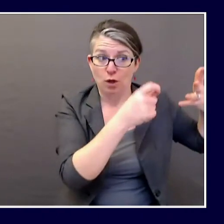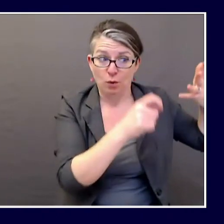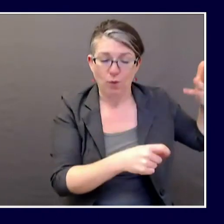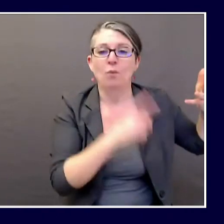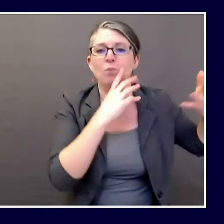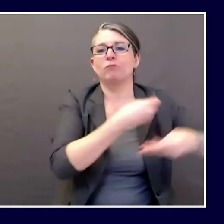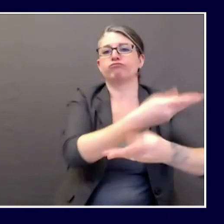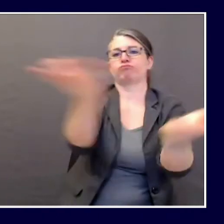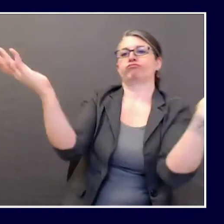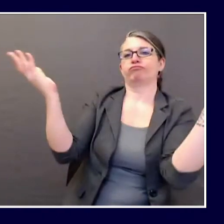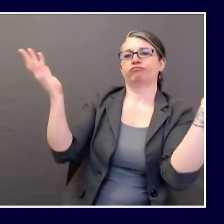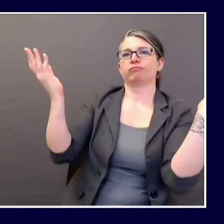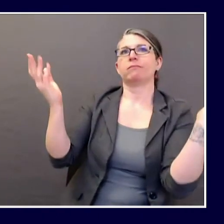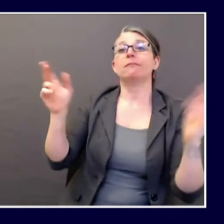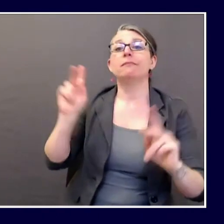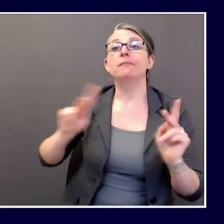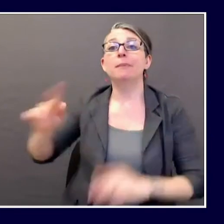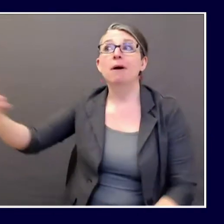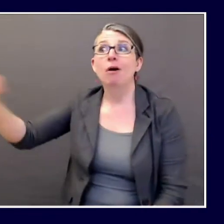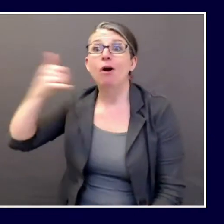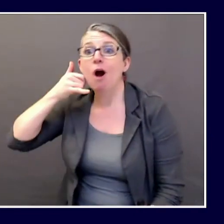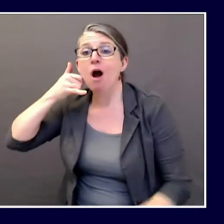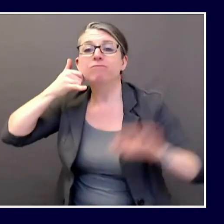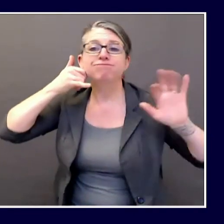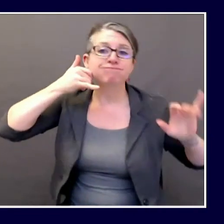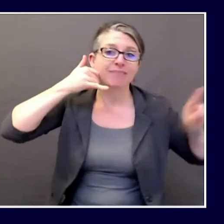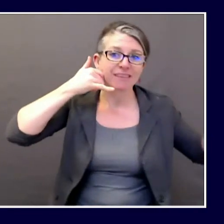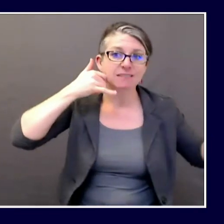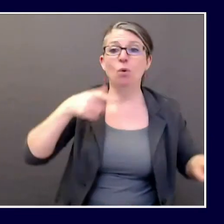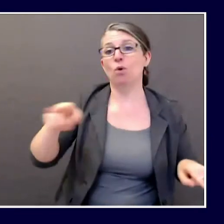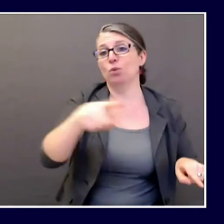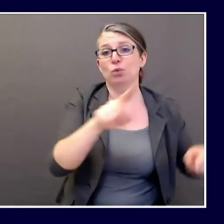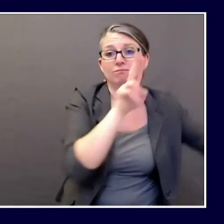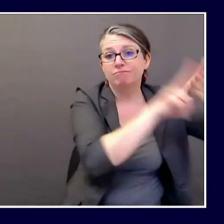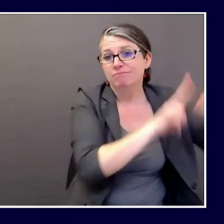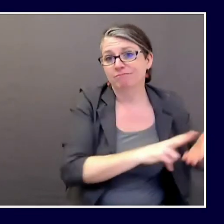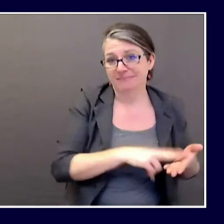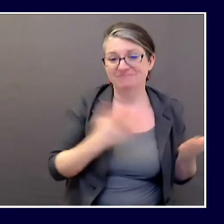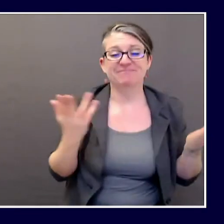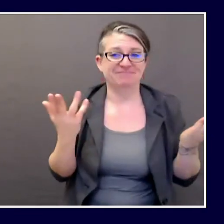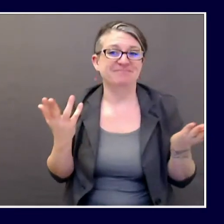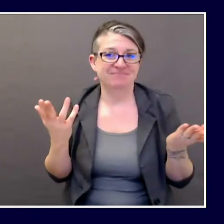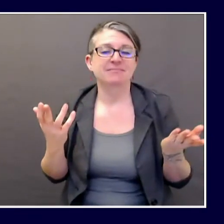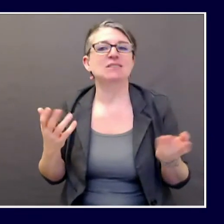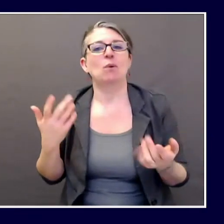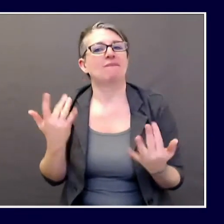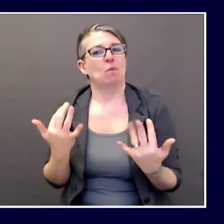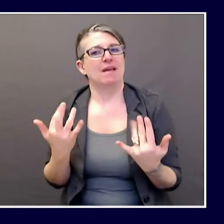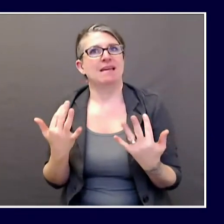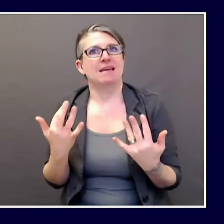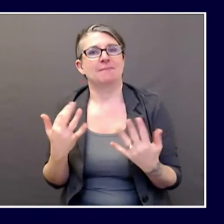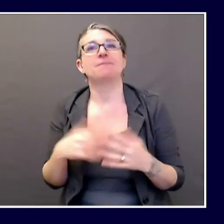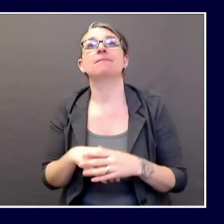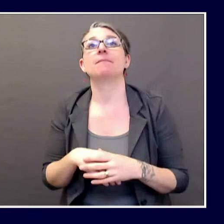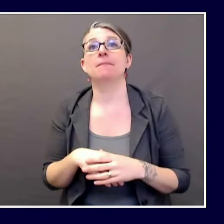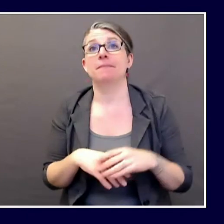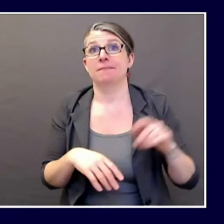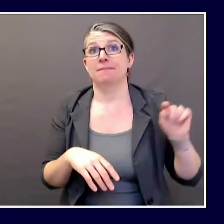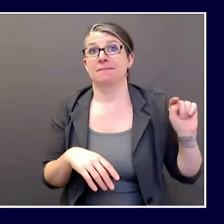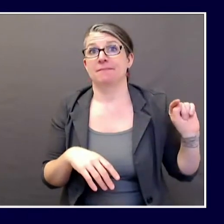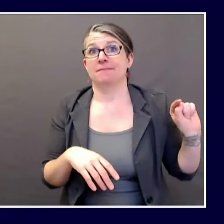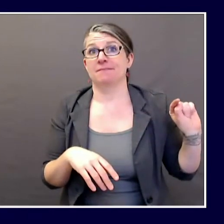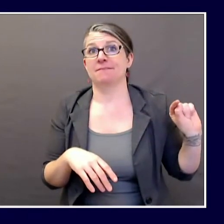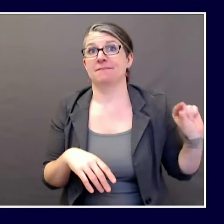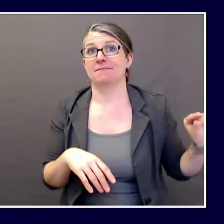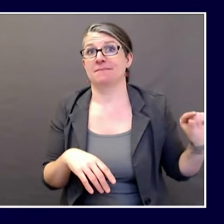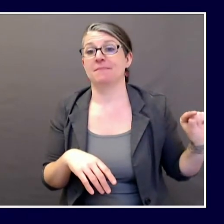said scheduling remains a challenge for us. So we are very interested in using the state site. So we hope that that site,